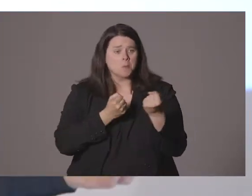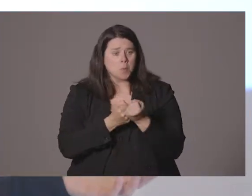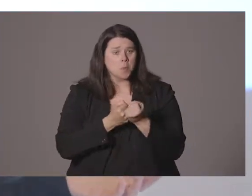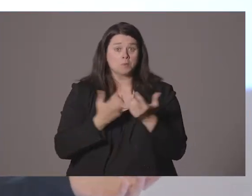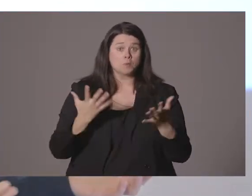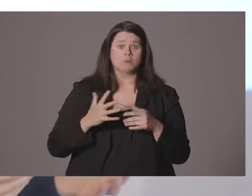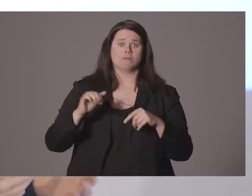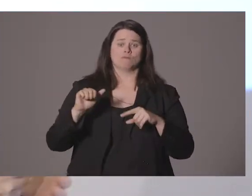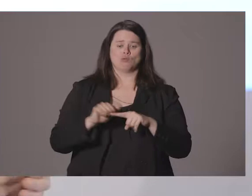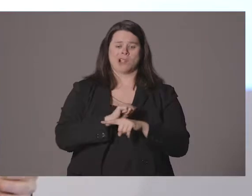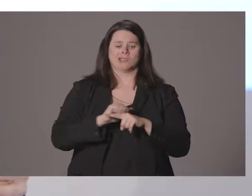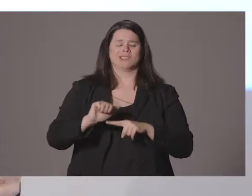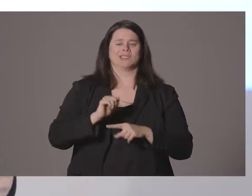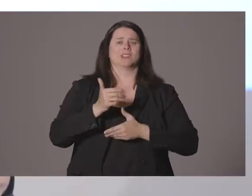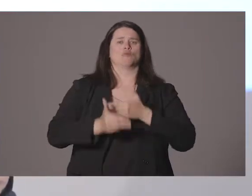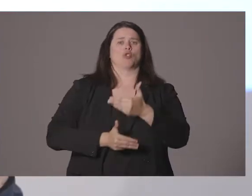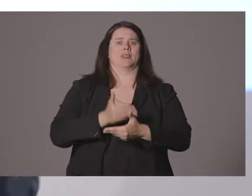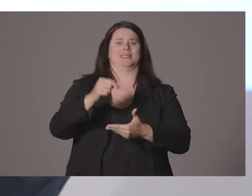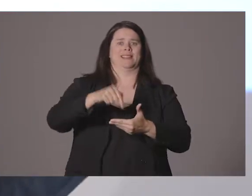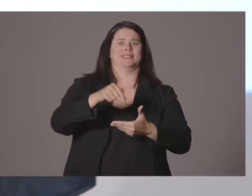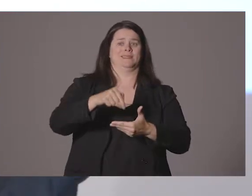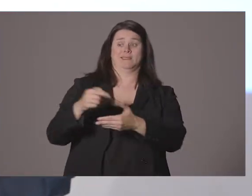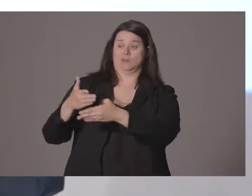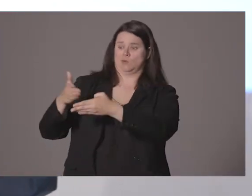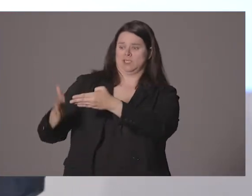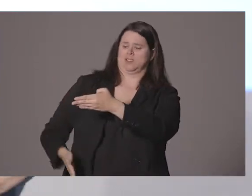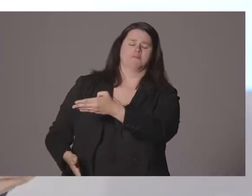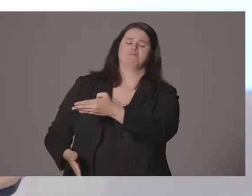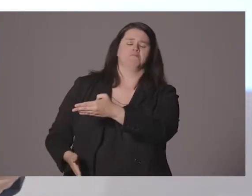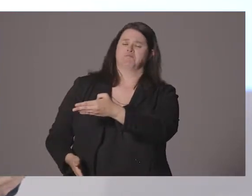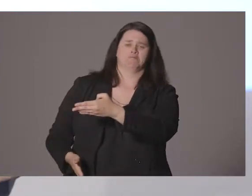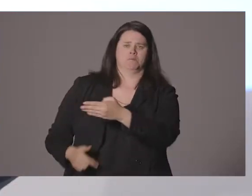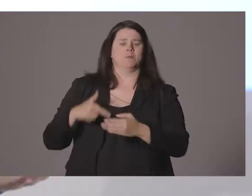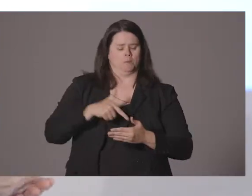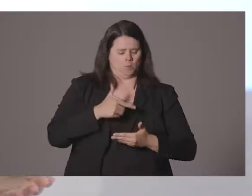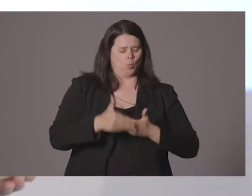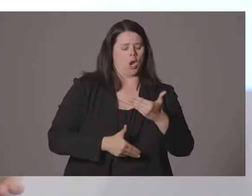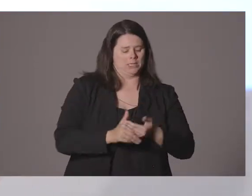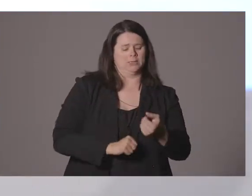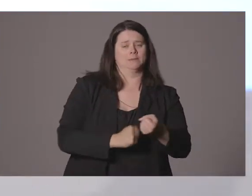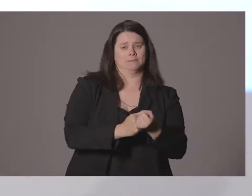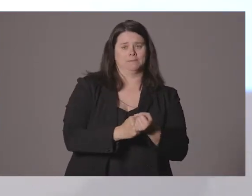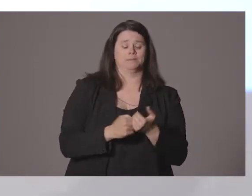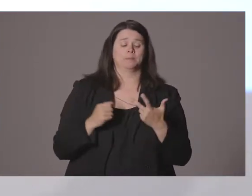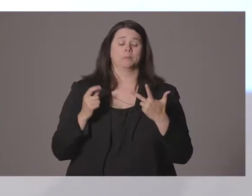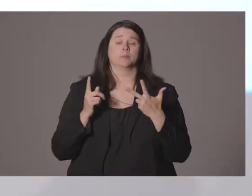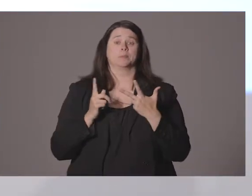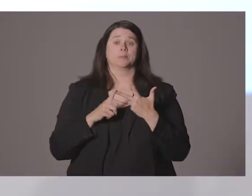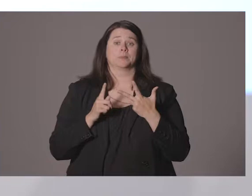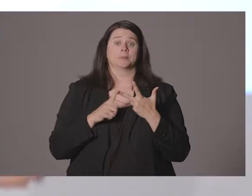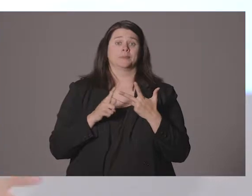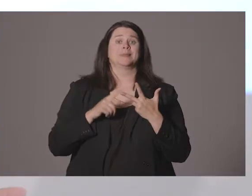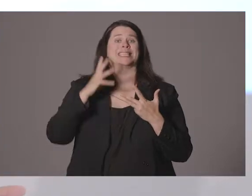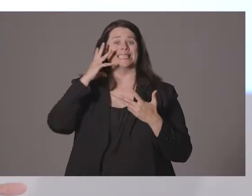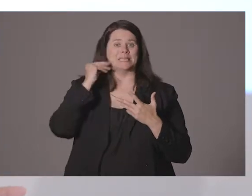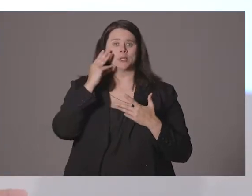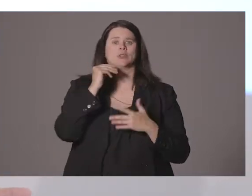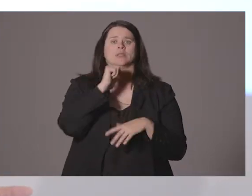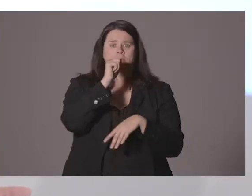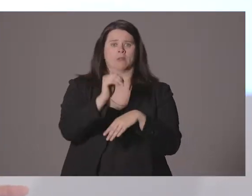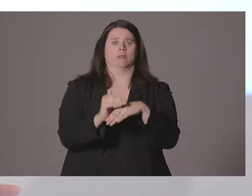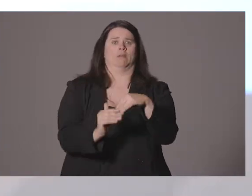in general, that what I'm working with and what I'm supporting is the practice and the process more than a